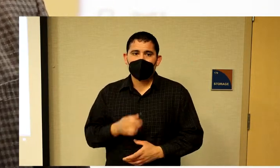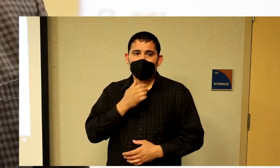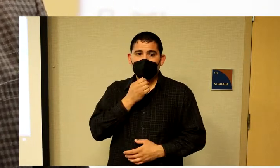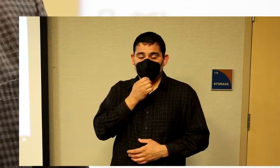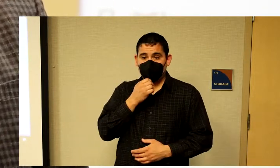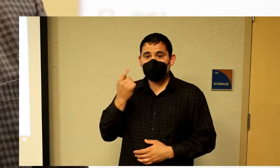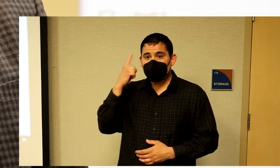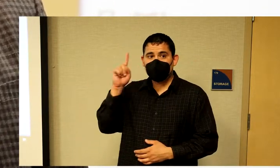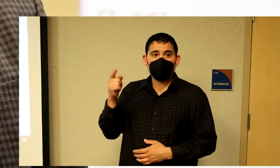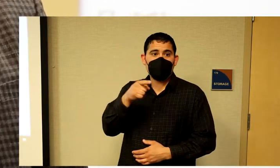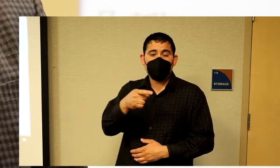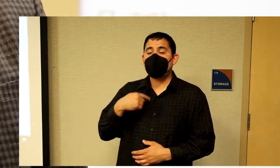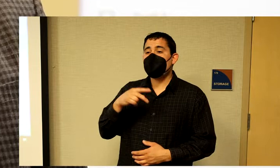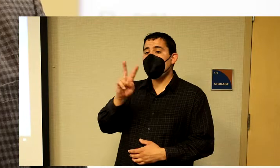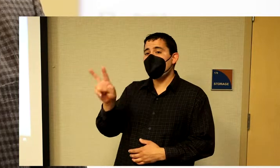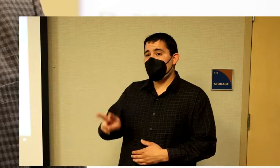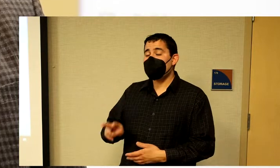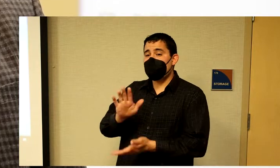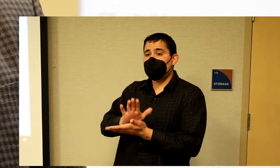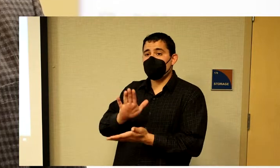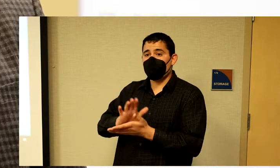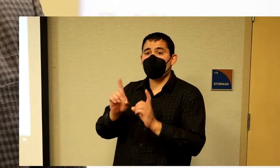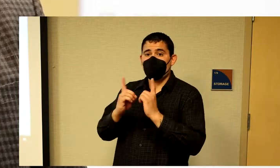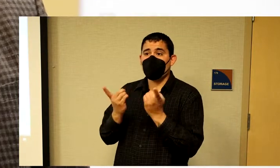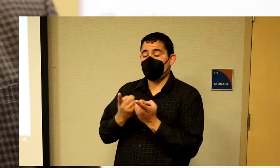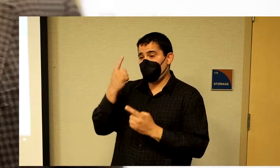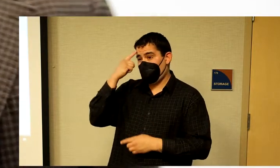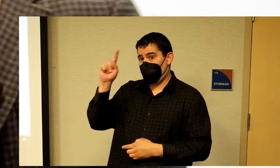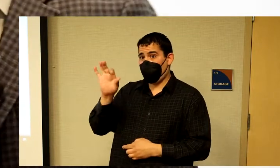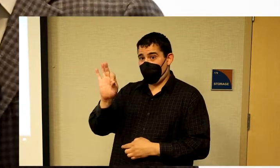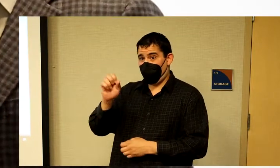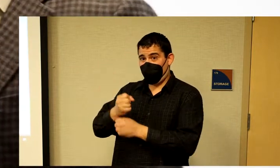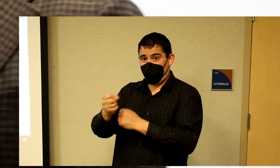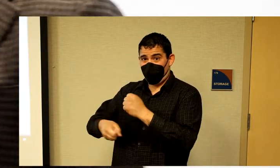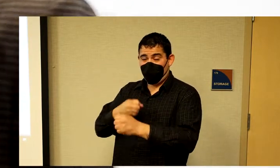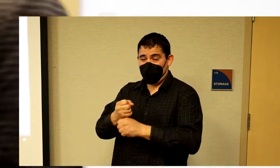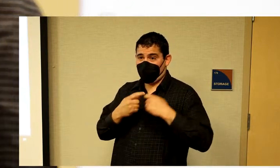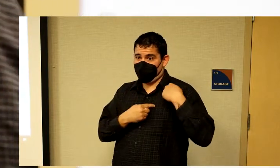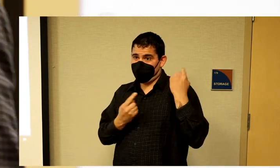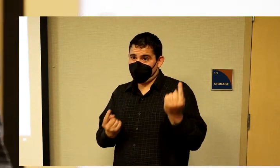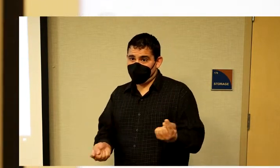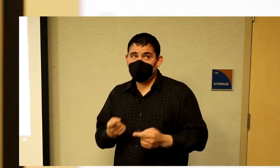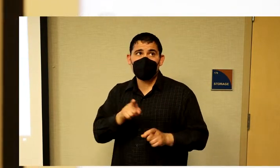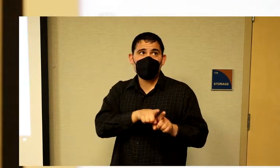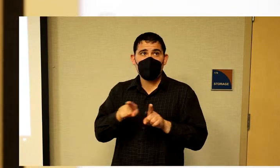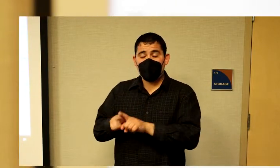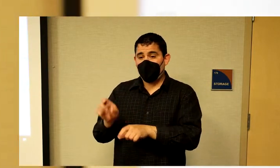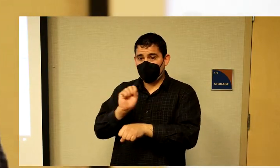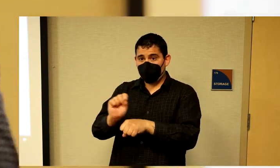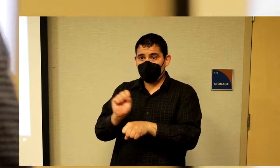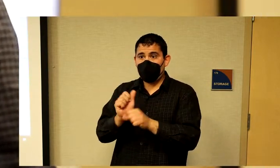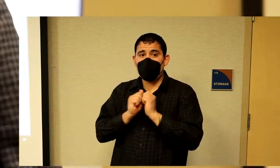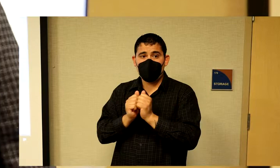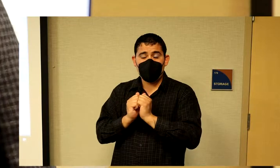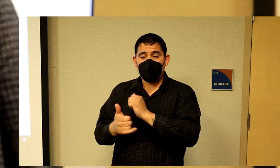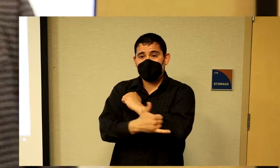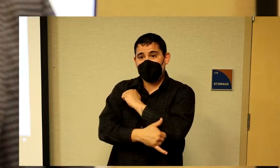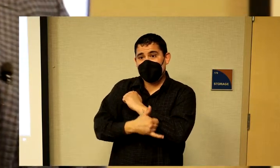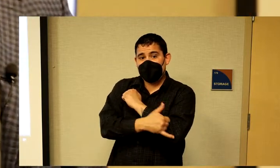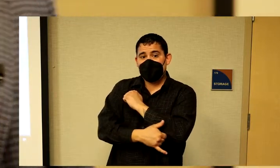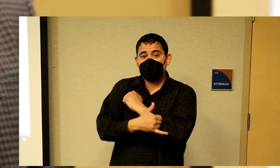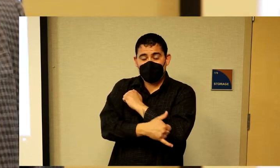sat on the Visalia School District for 9 years, so I understand where you're sitting. And also, I worked with the county when they did the county